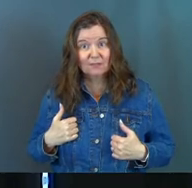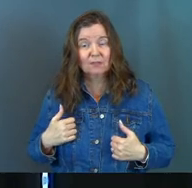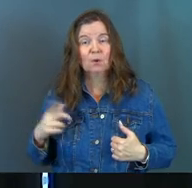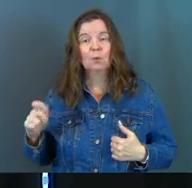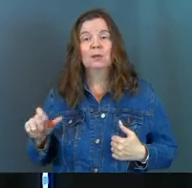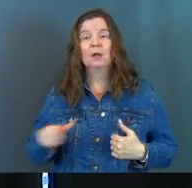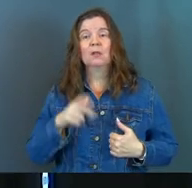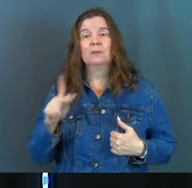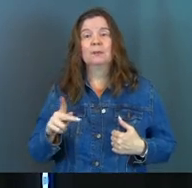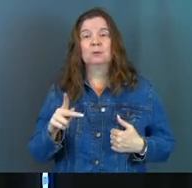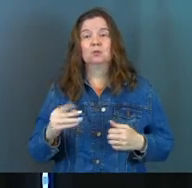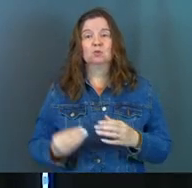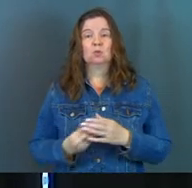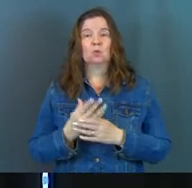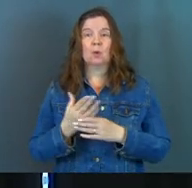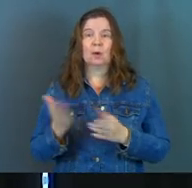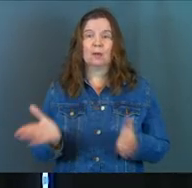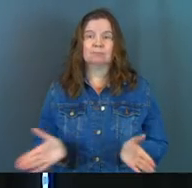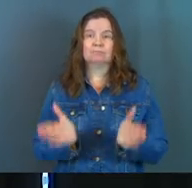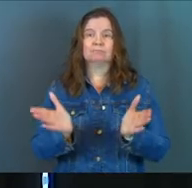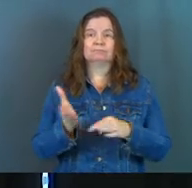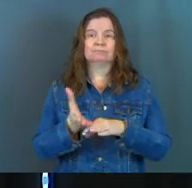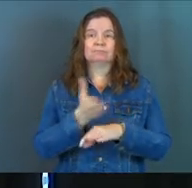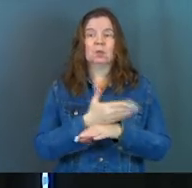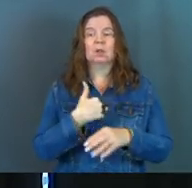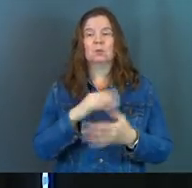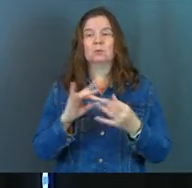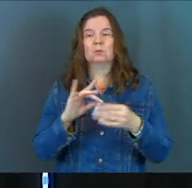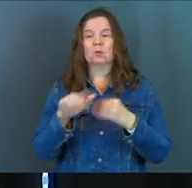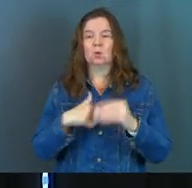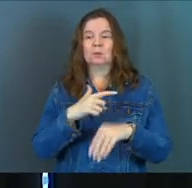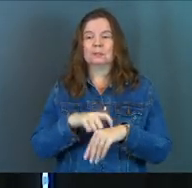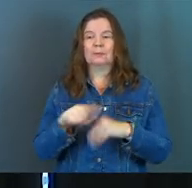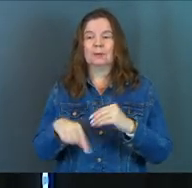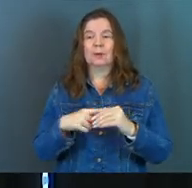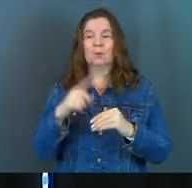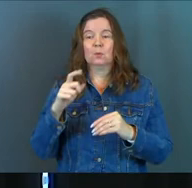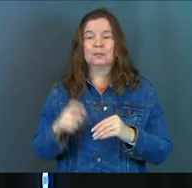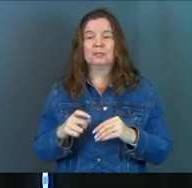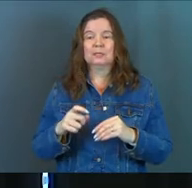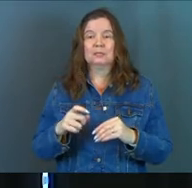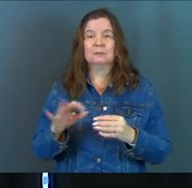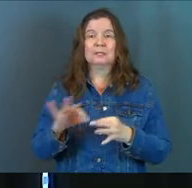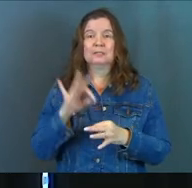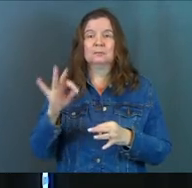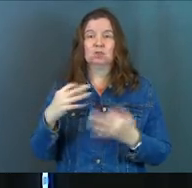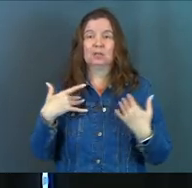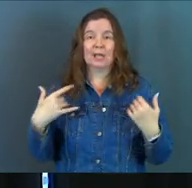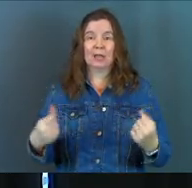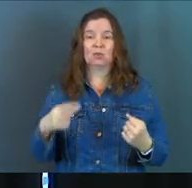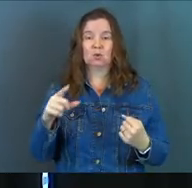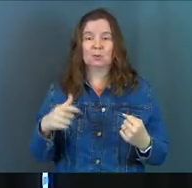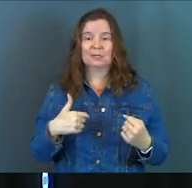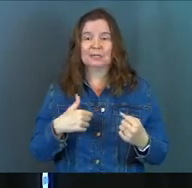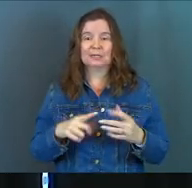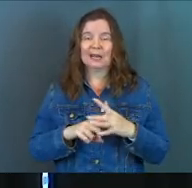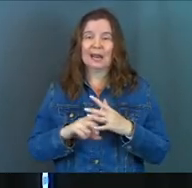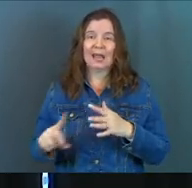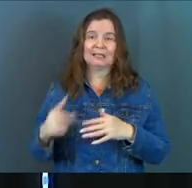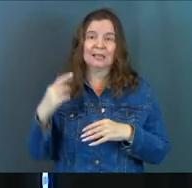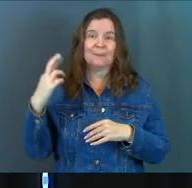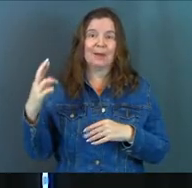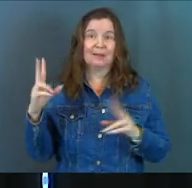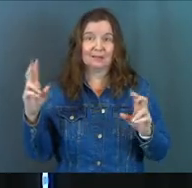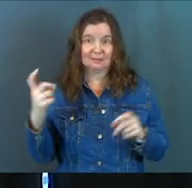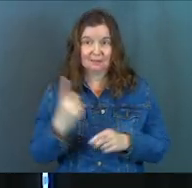We need other people to grow us up. Like, we've been talking this whole time about we need to be spiritually healthy. You need an exit buddy,